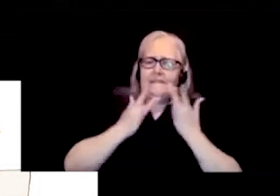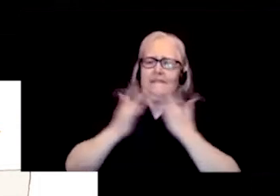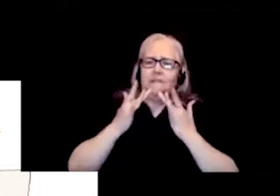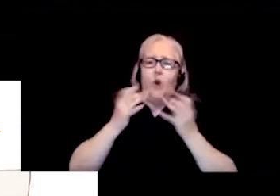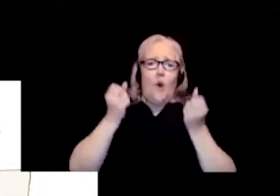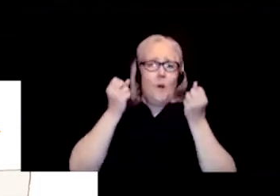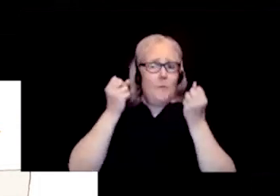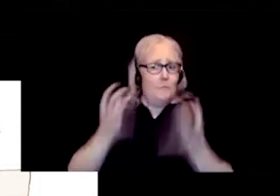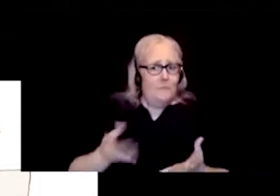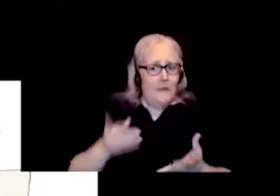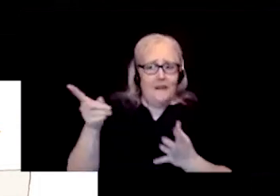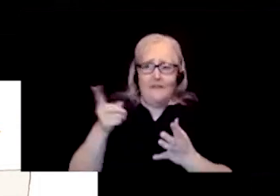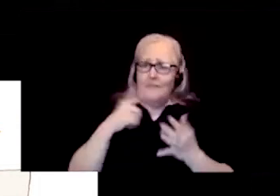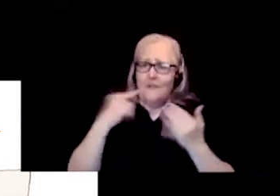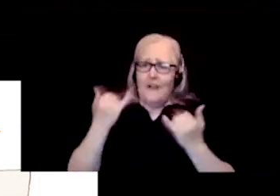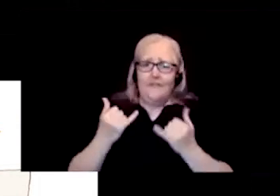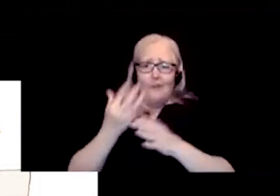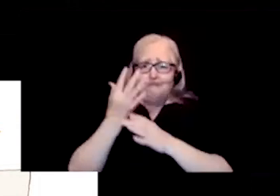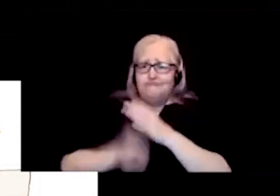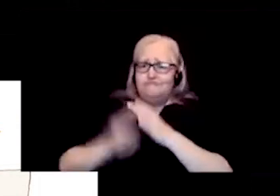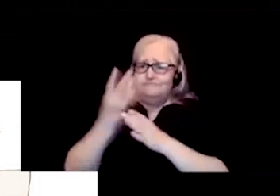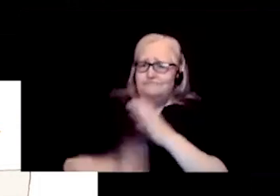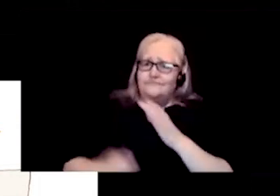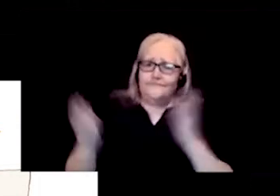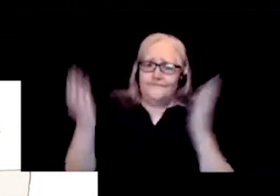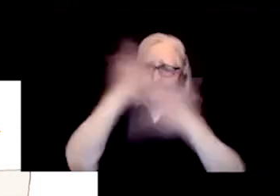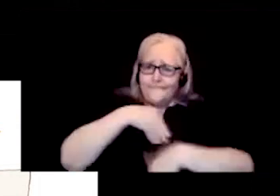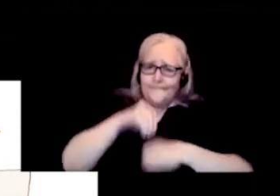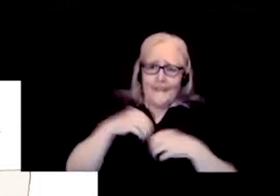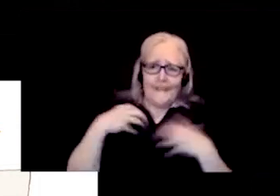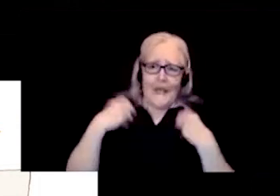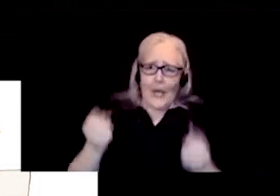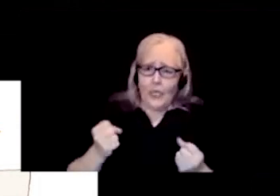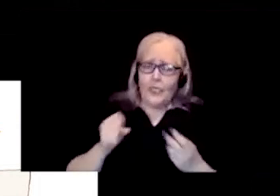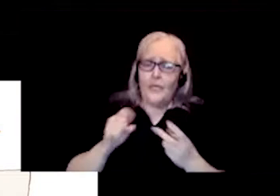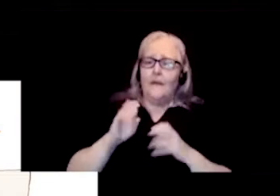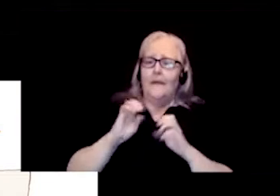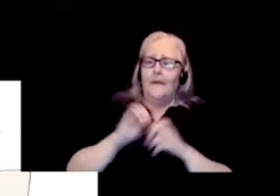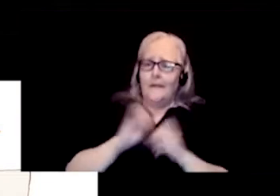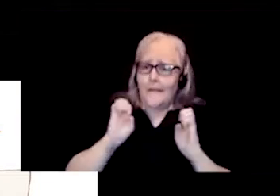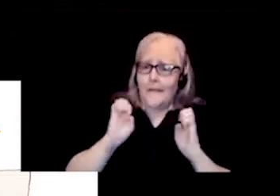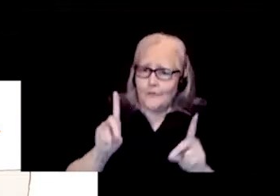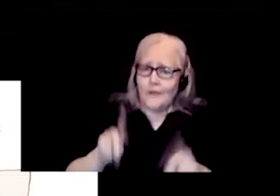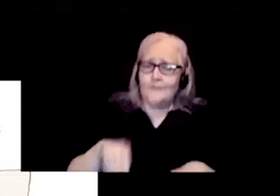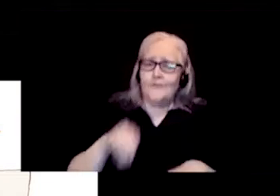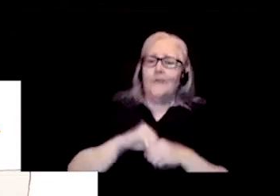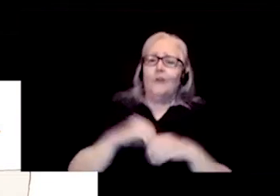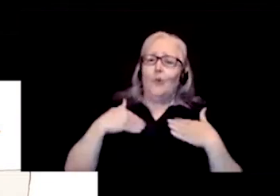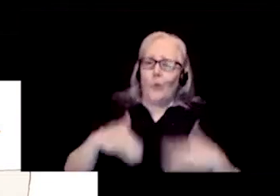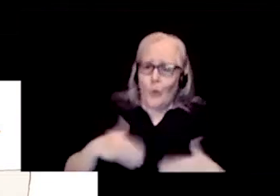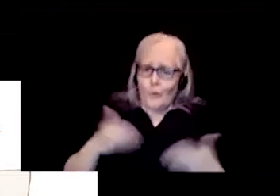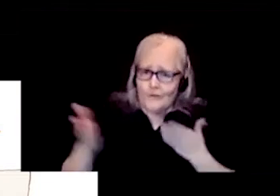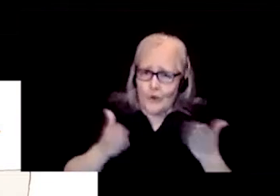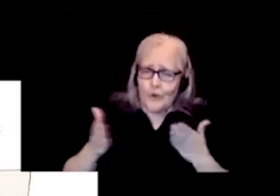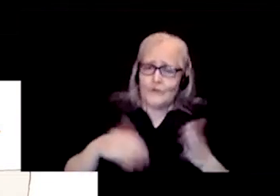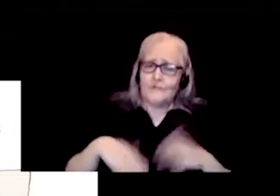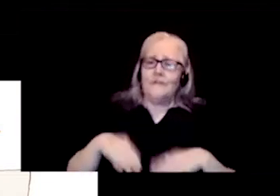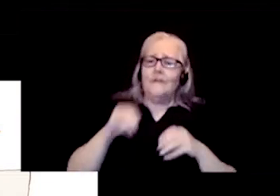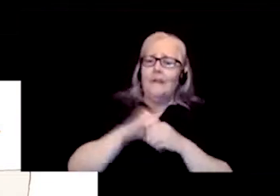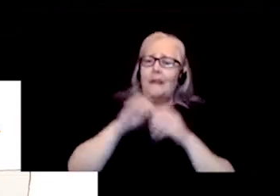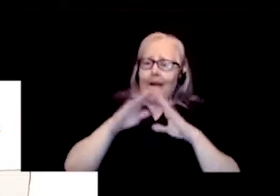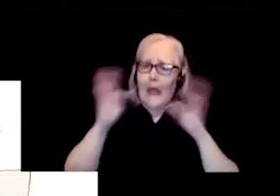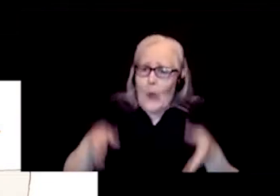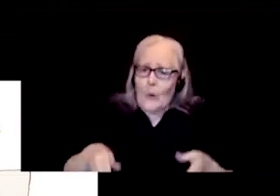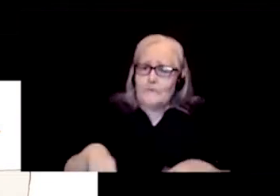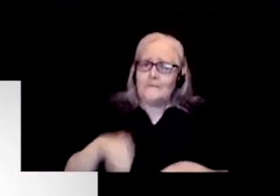through the cracks of our health systems, our educational systems, human services systems, housing, behavioral health, and employment systems.